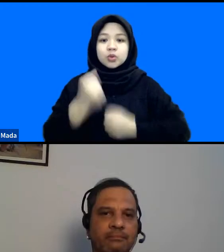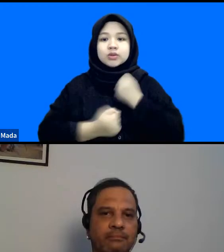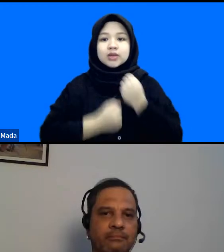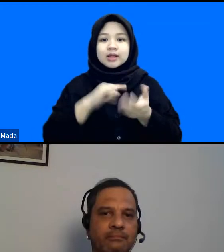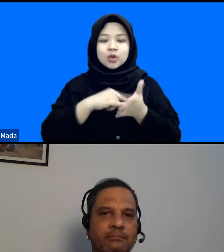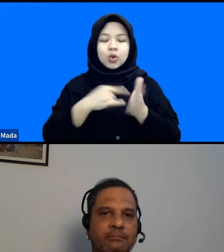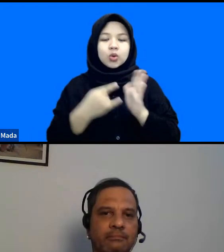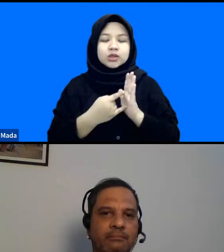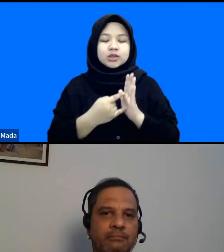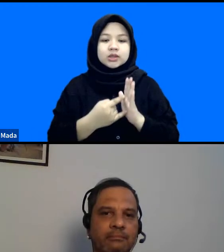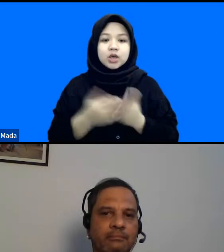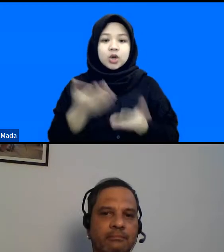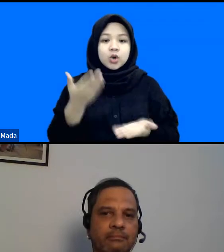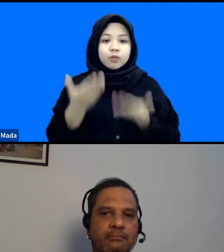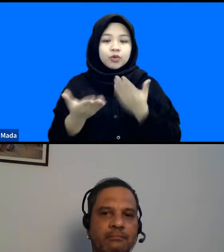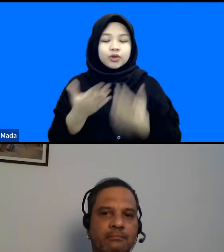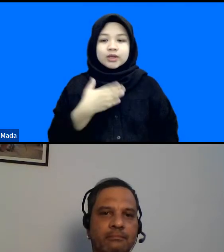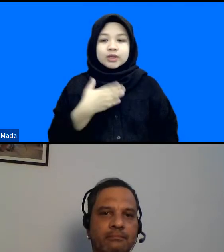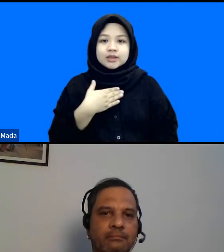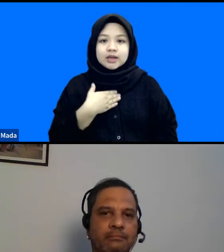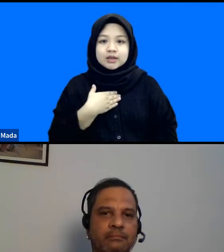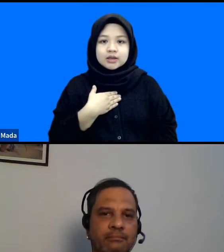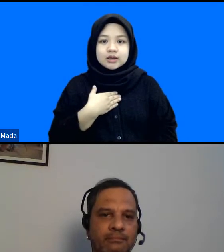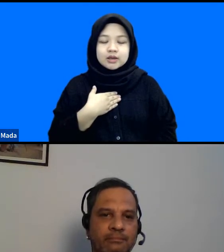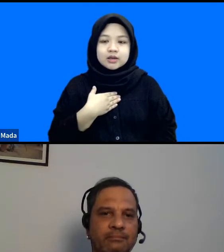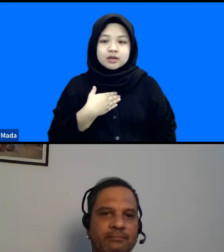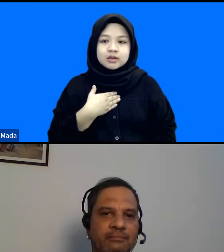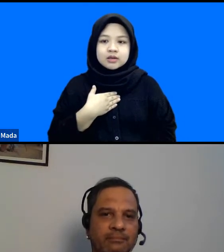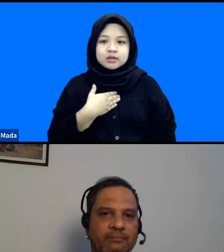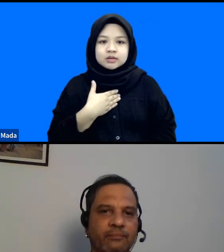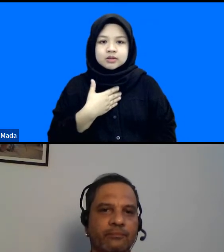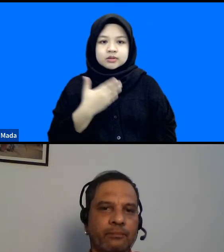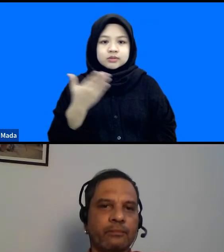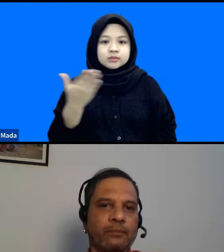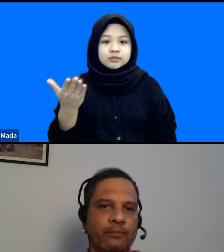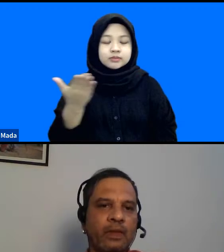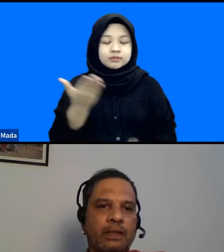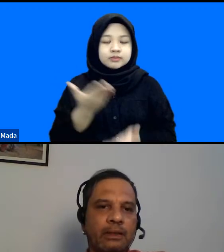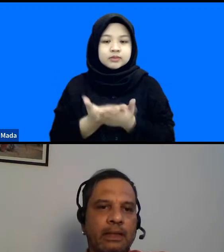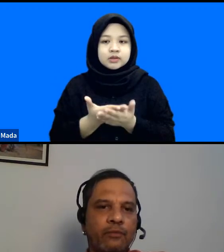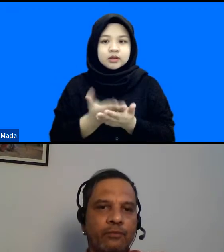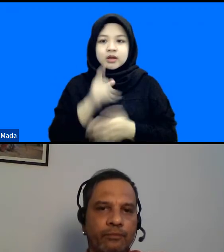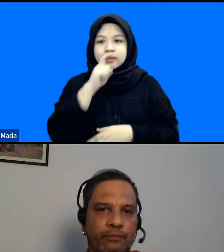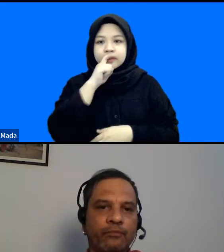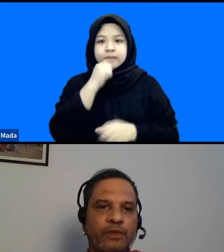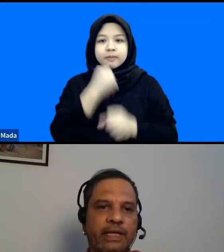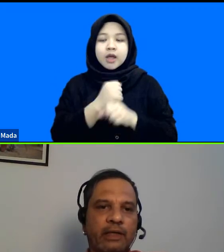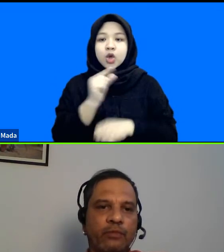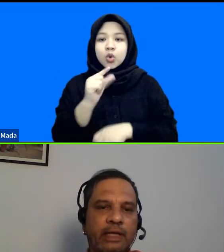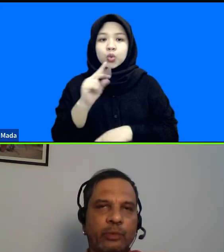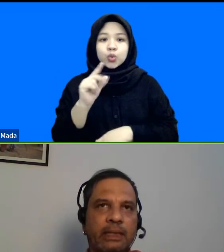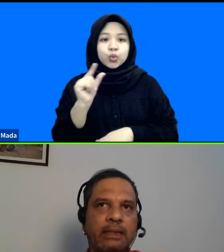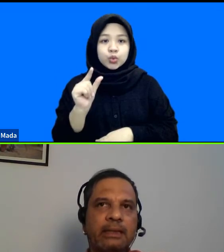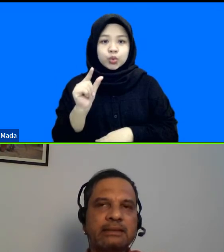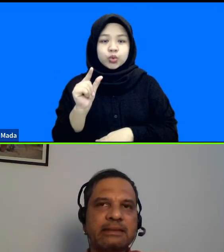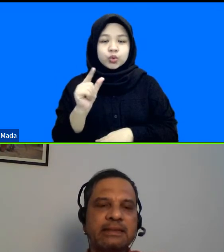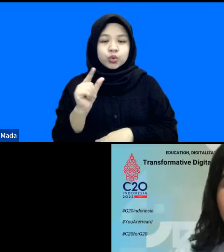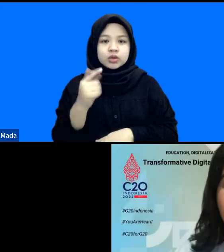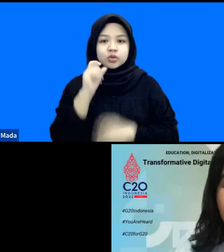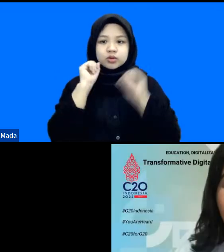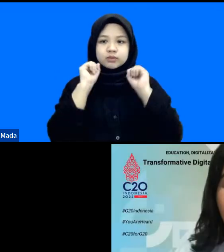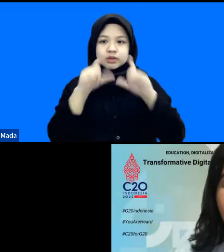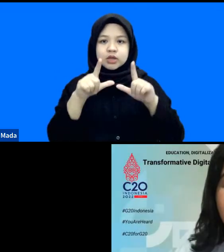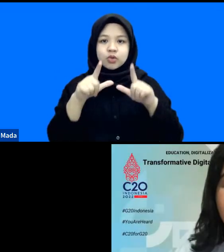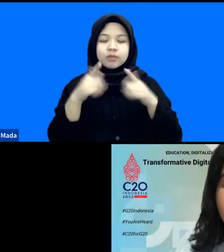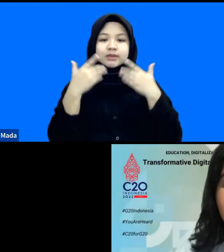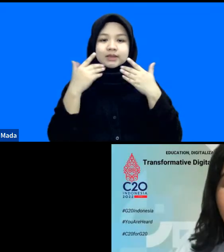first stage for Guru. Very briefly, Guru, 1 minute. Over to you. Very, very quickly, as I said in